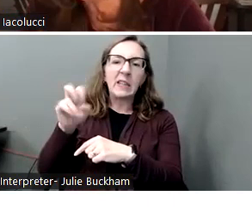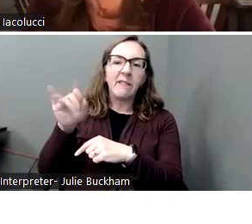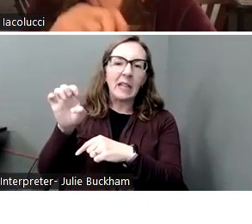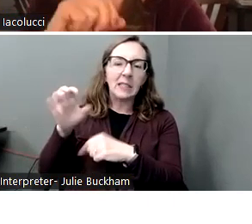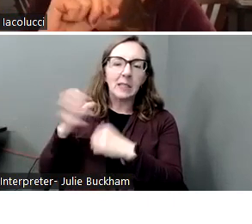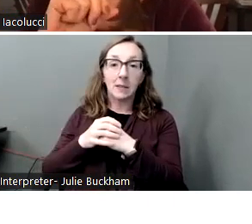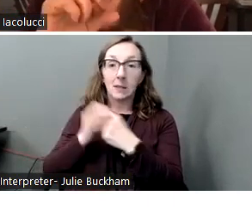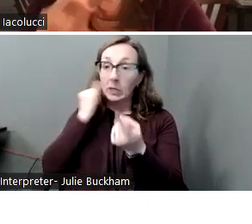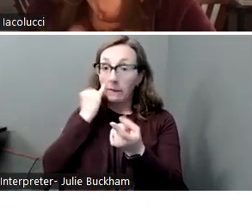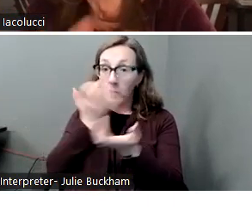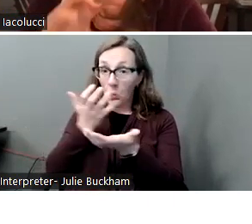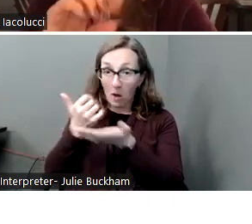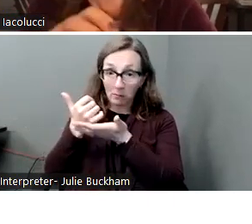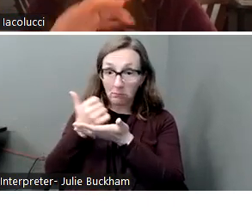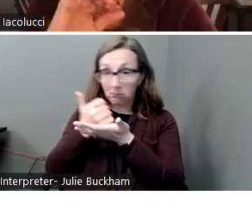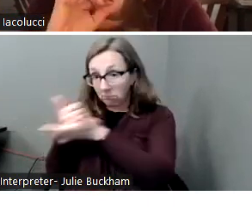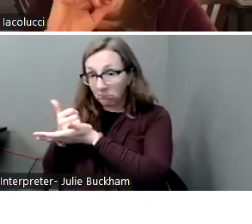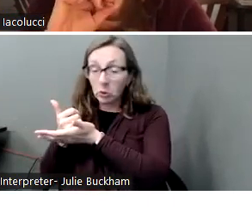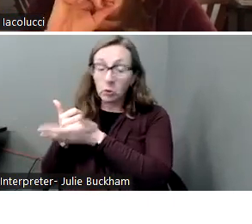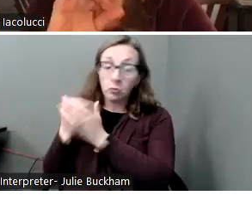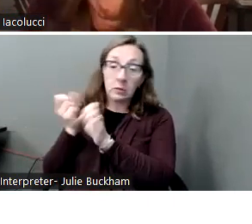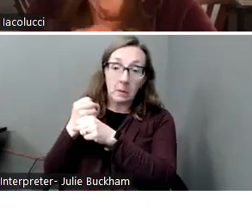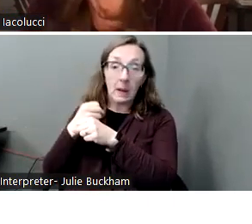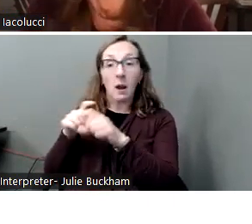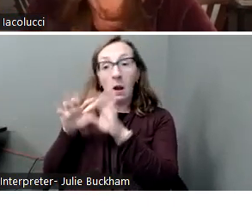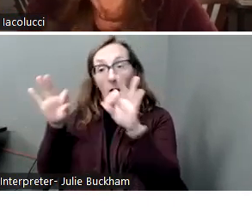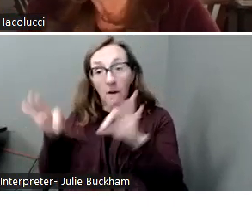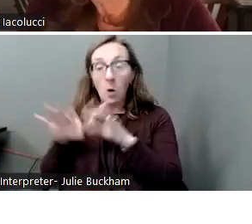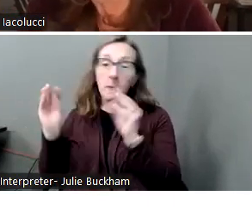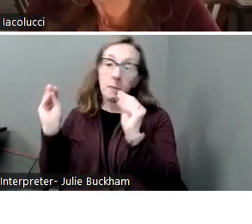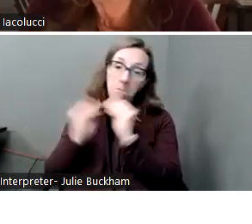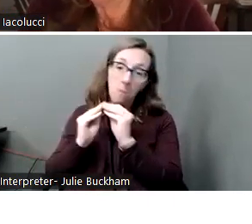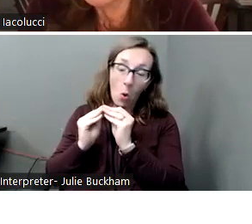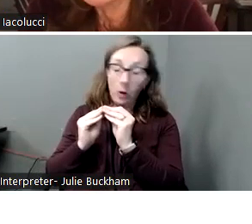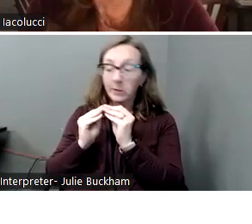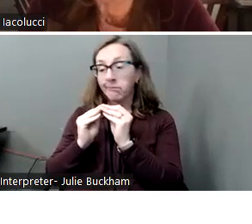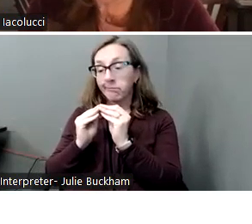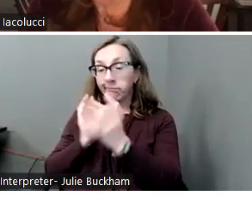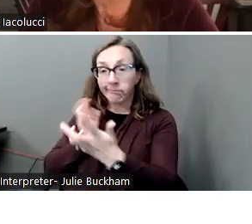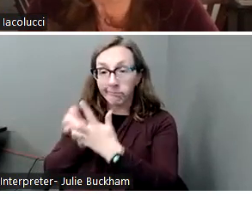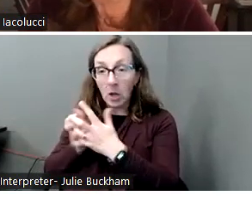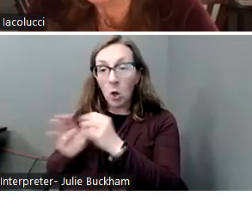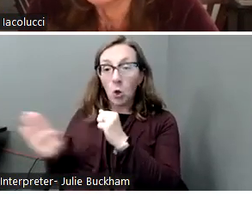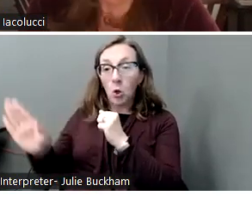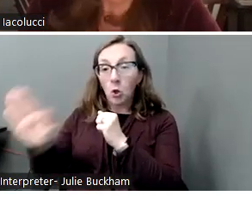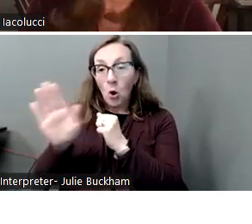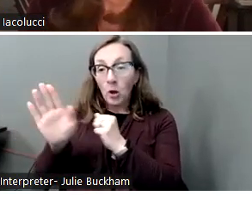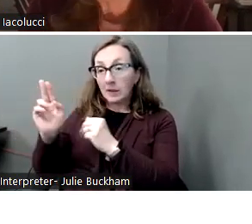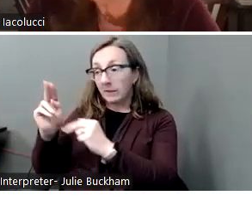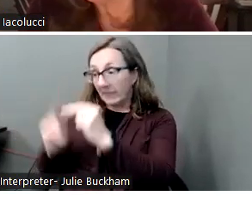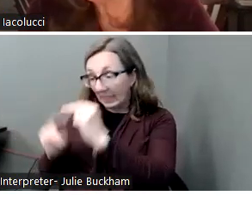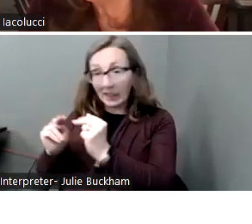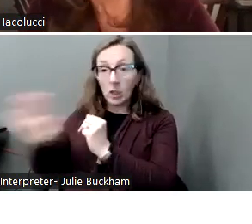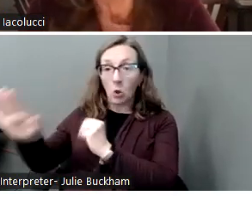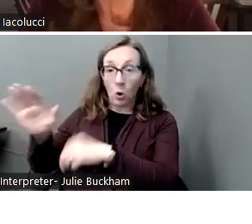like assistance in creating a form that would be more particular to your facilities and that would work better with you, and then to